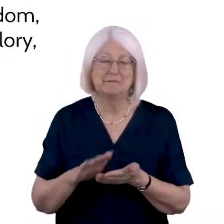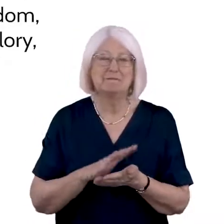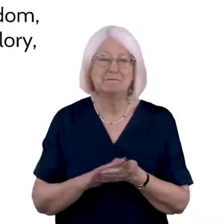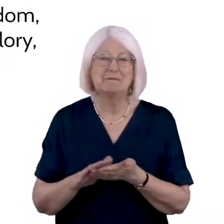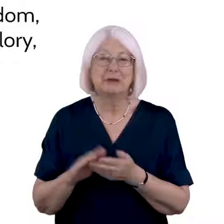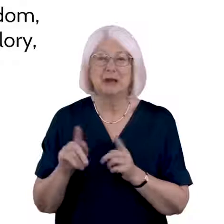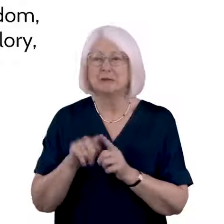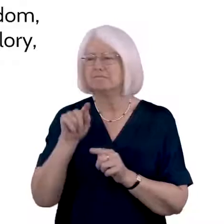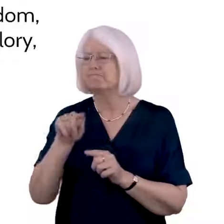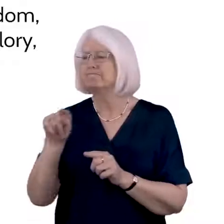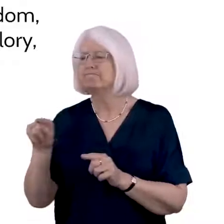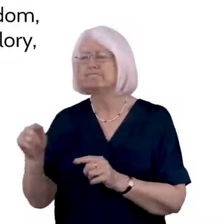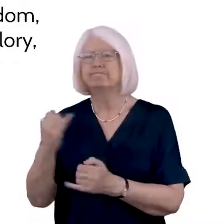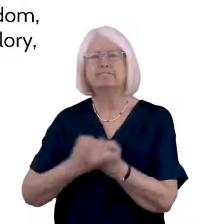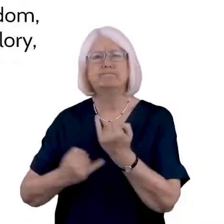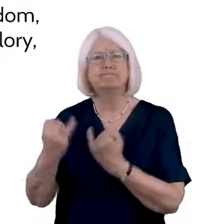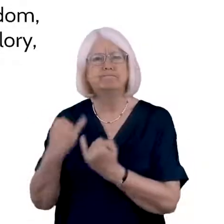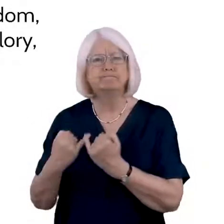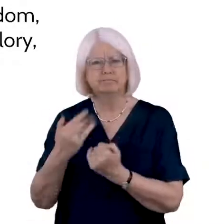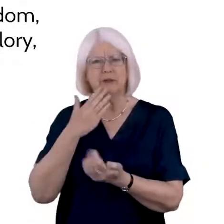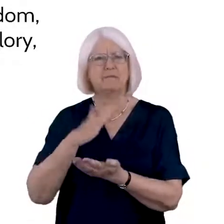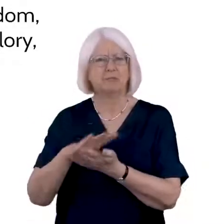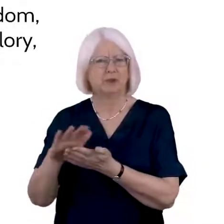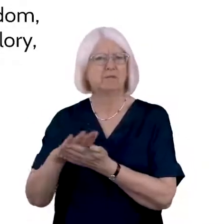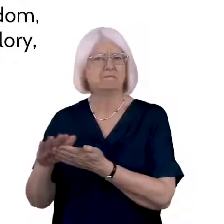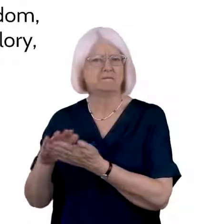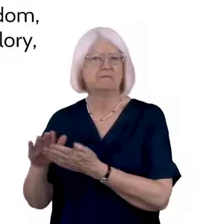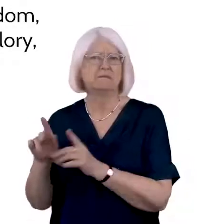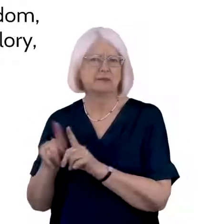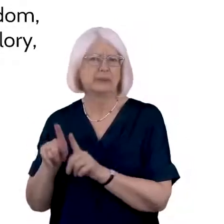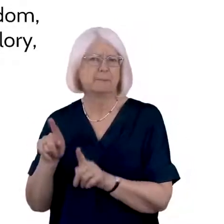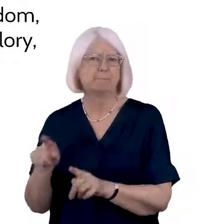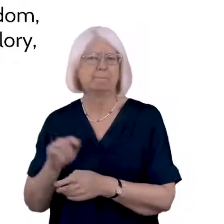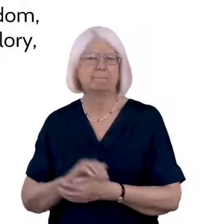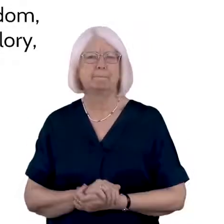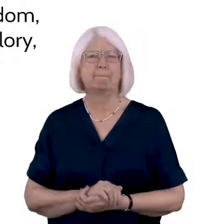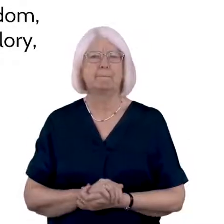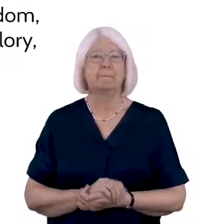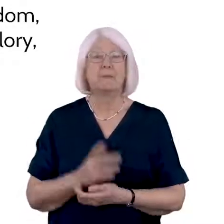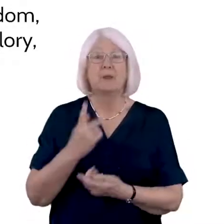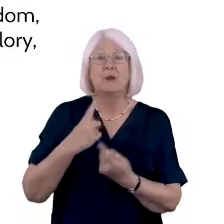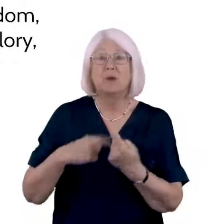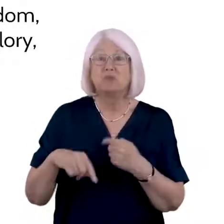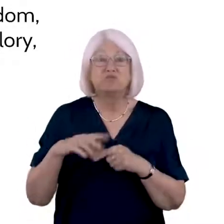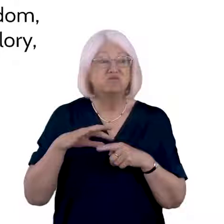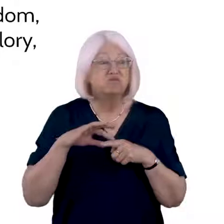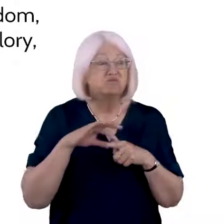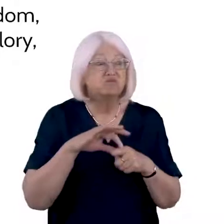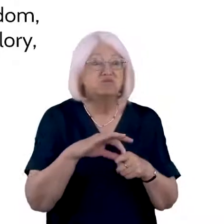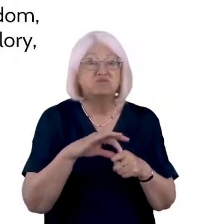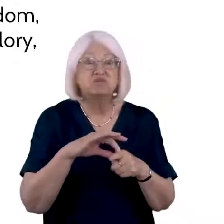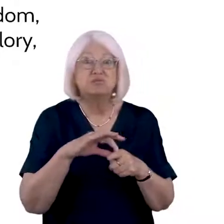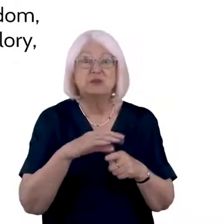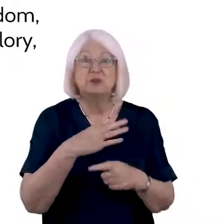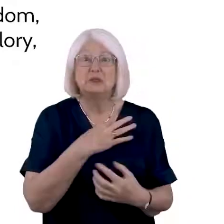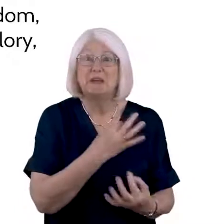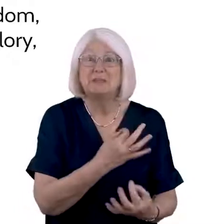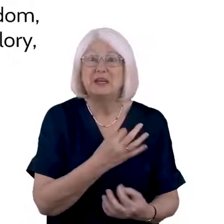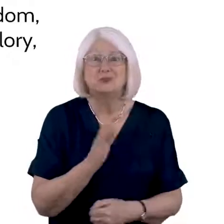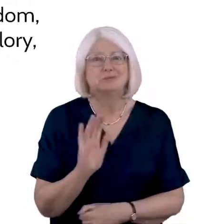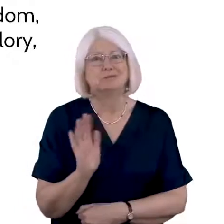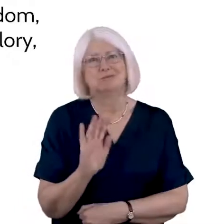our trespasses, as we forgive those who trespass against us. Lead us not into